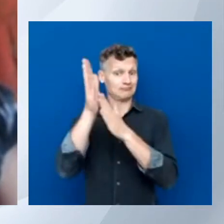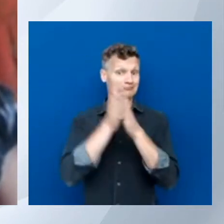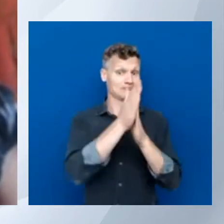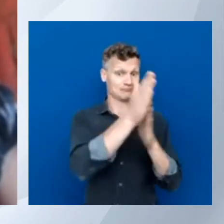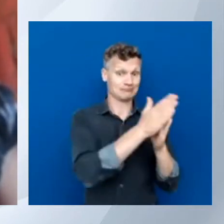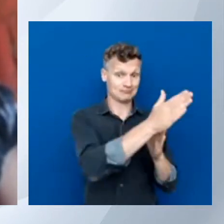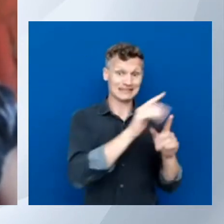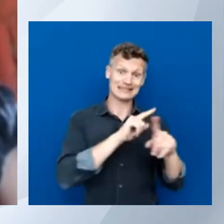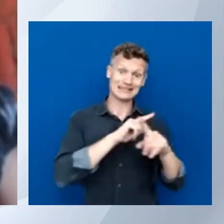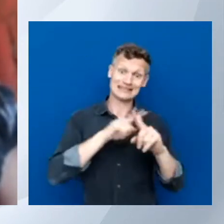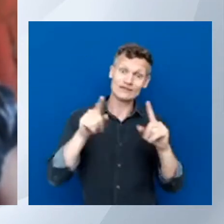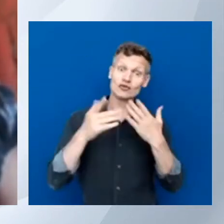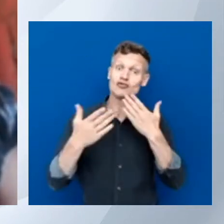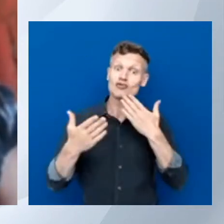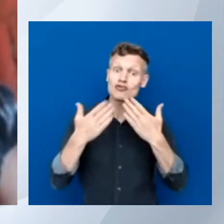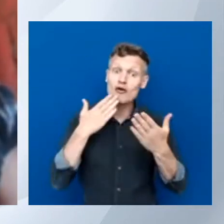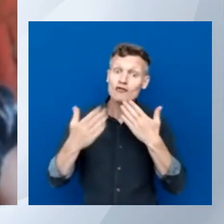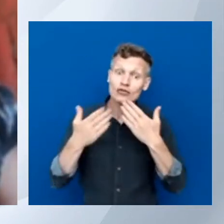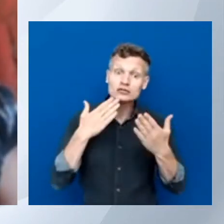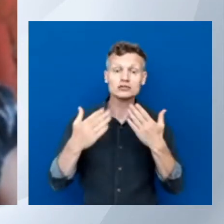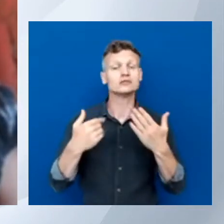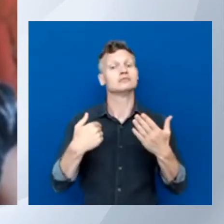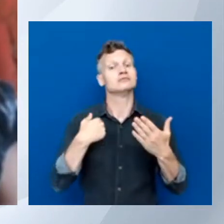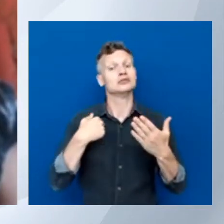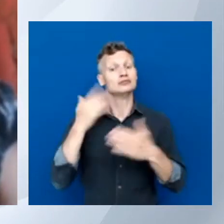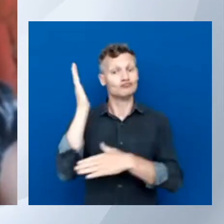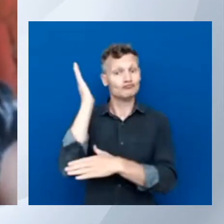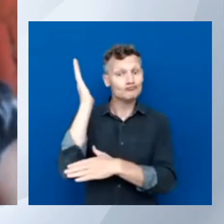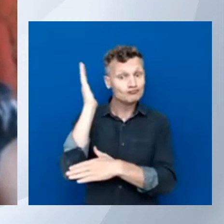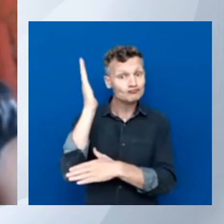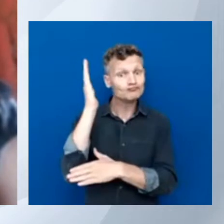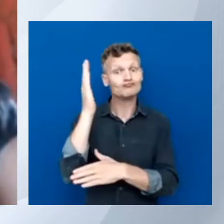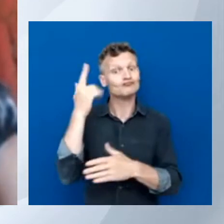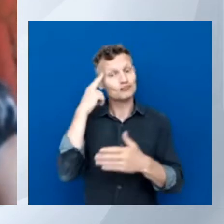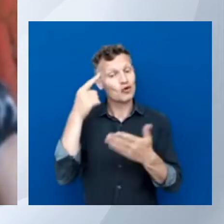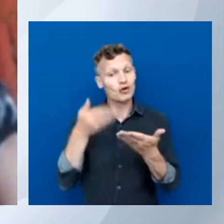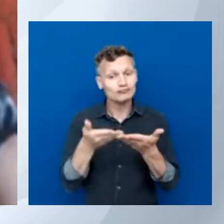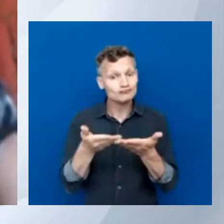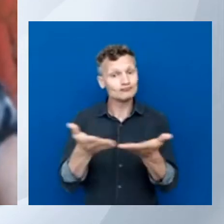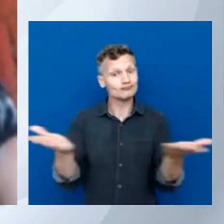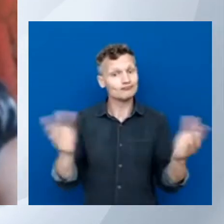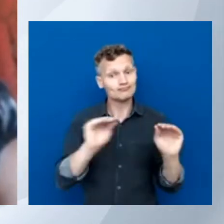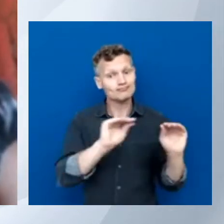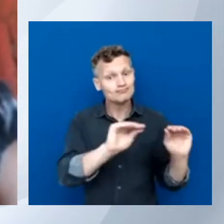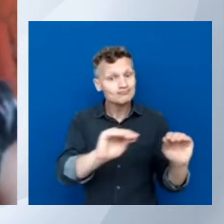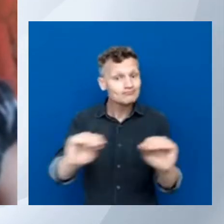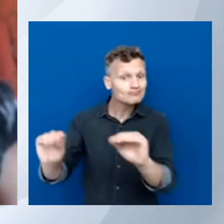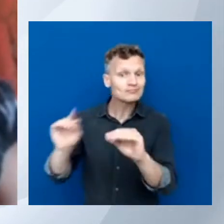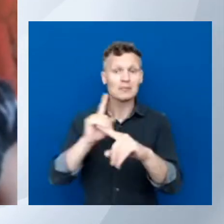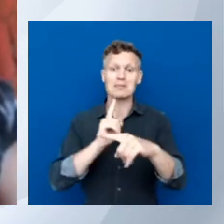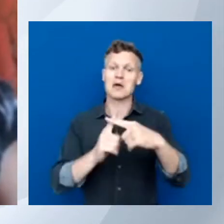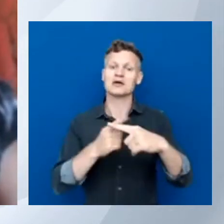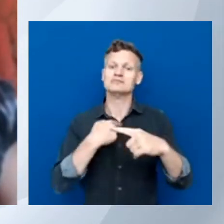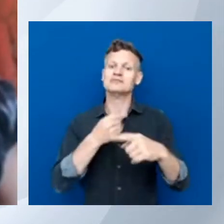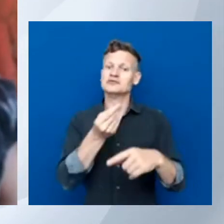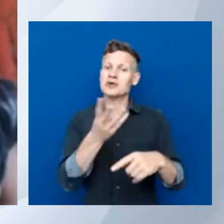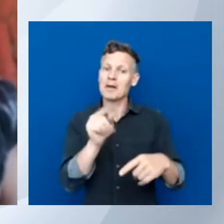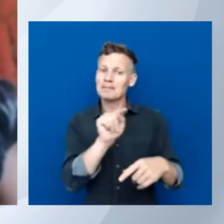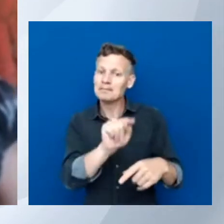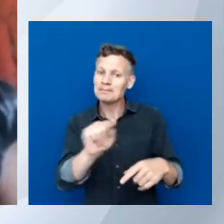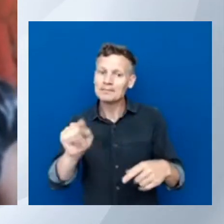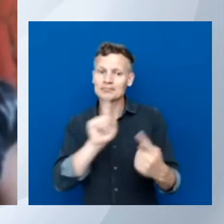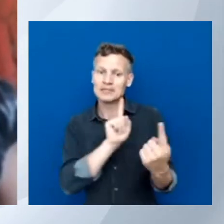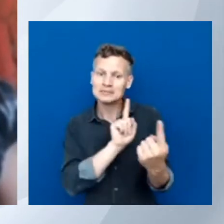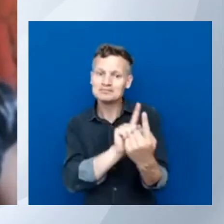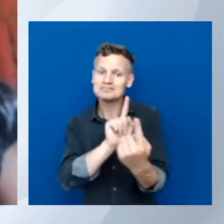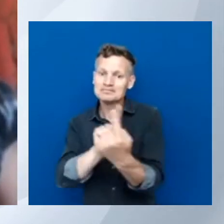some knowledge with the attendees there. And I'm also mentoring some students and try to help them how